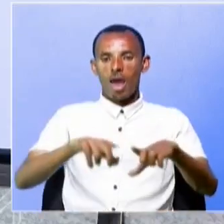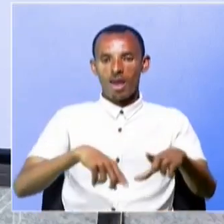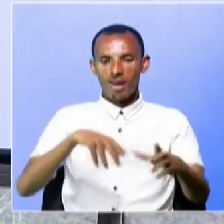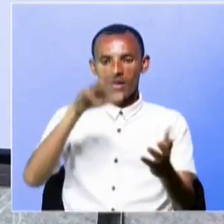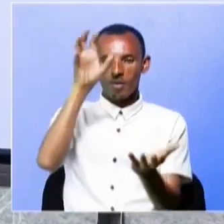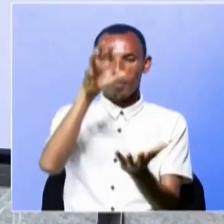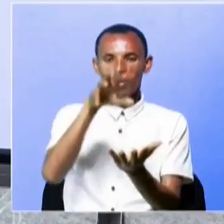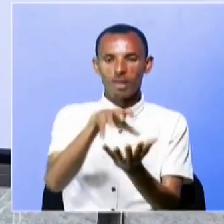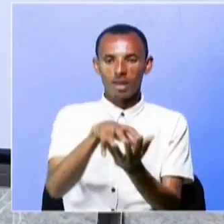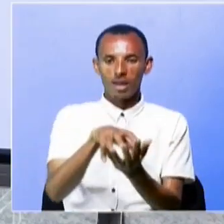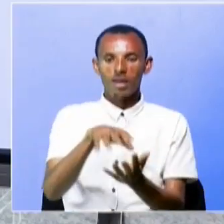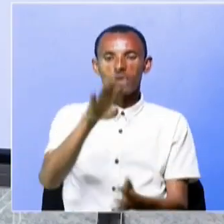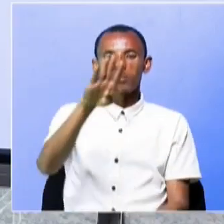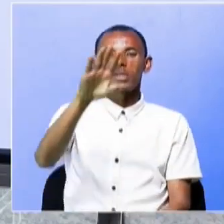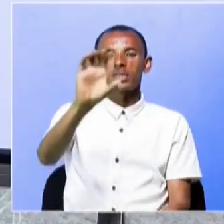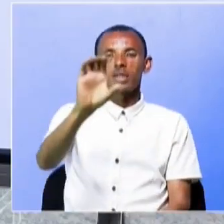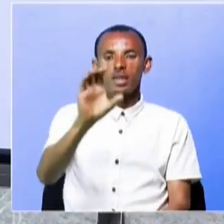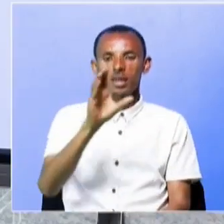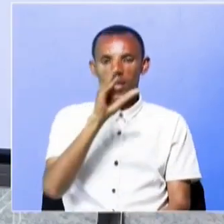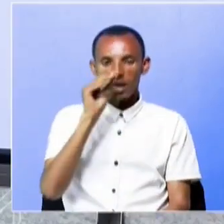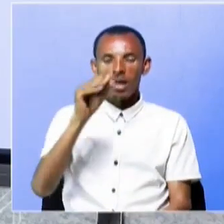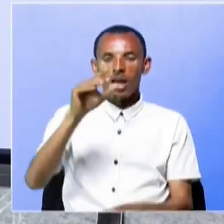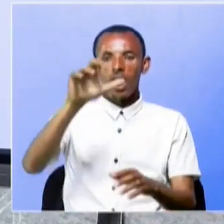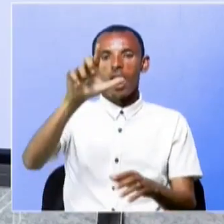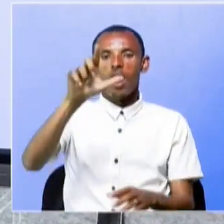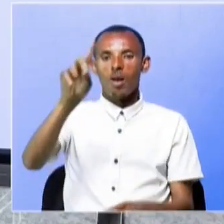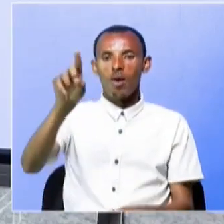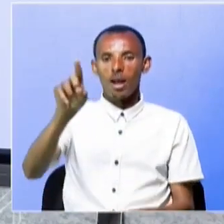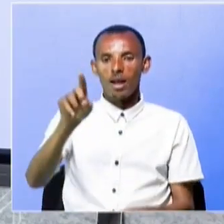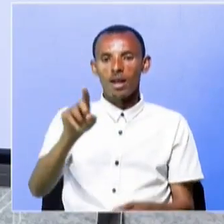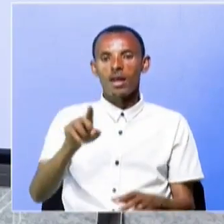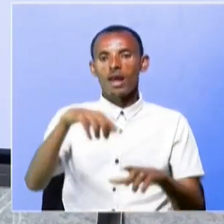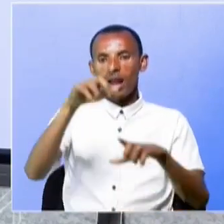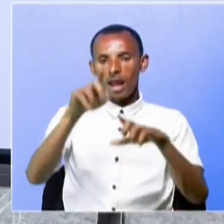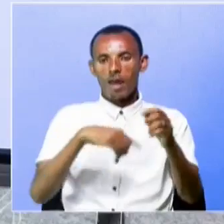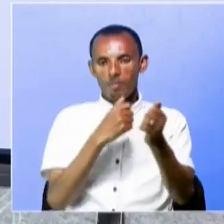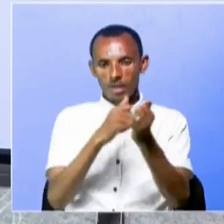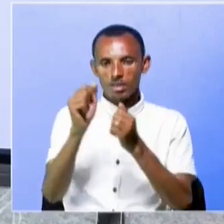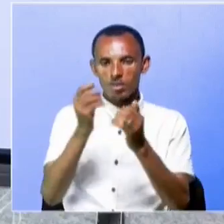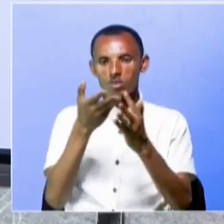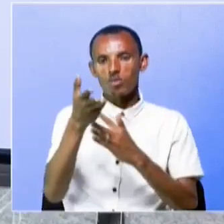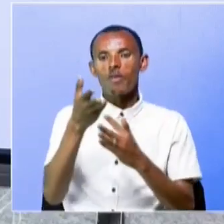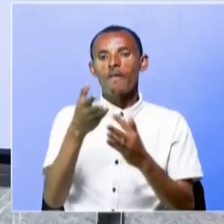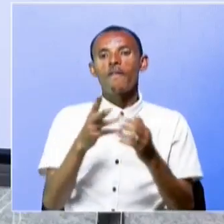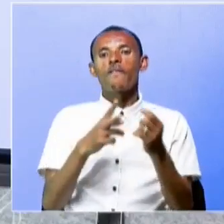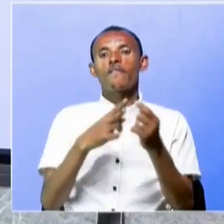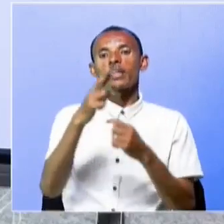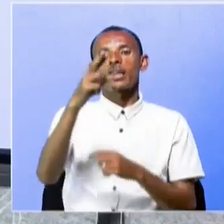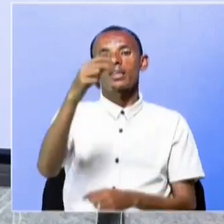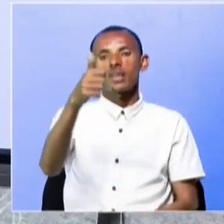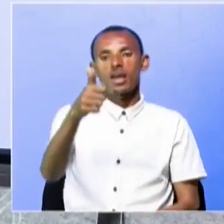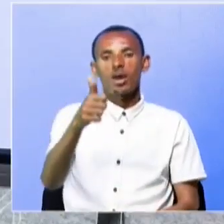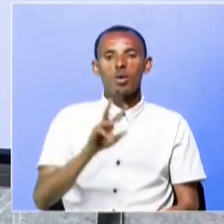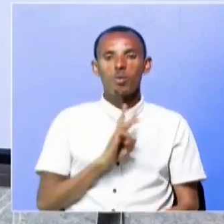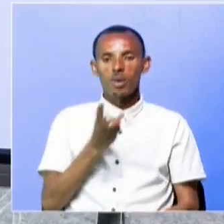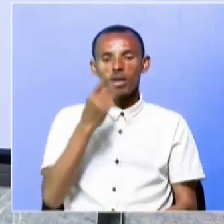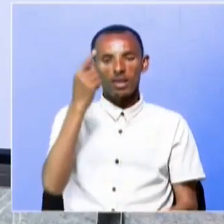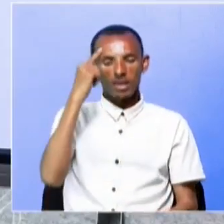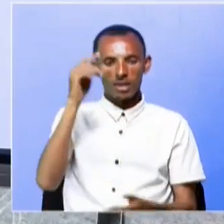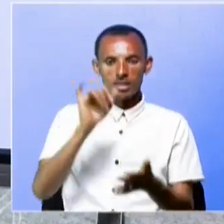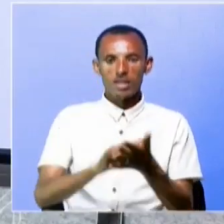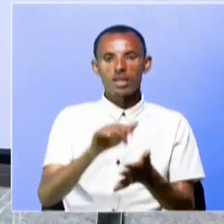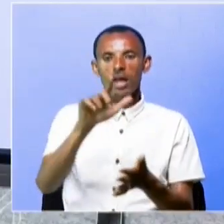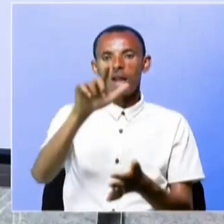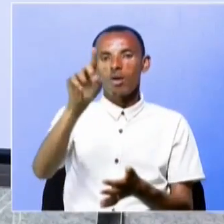containing BC, and L1 is a line passing through the vertex A. We are assuming that L1